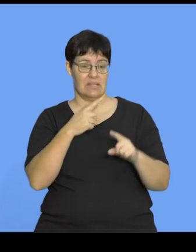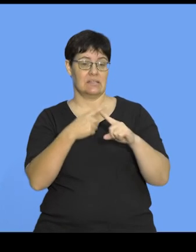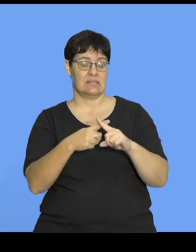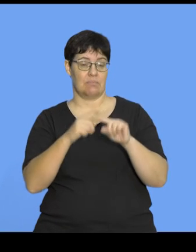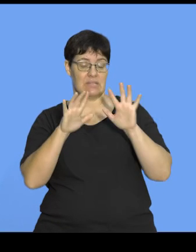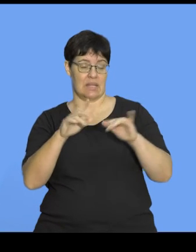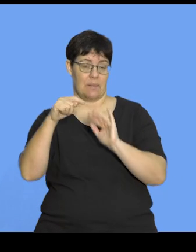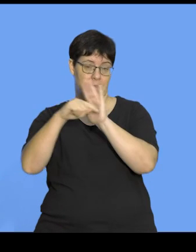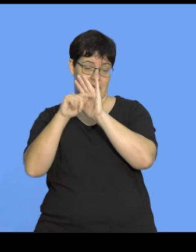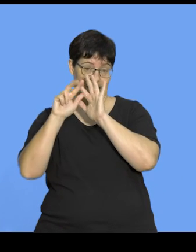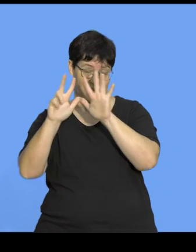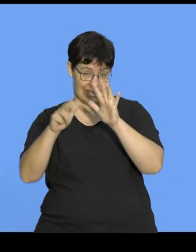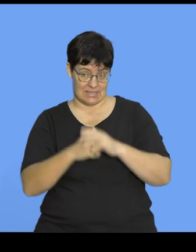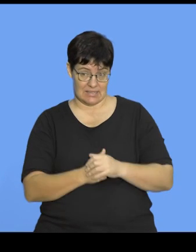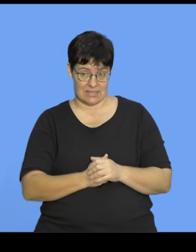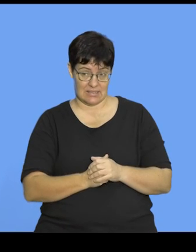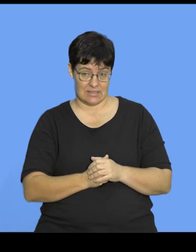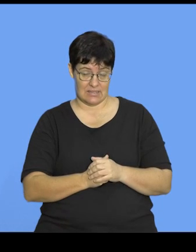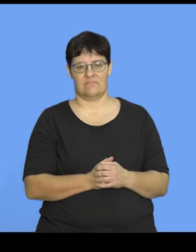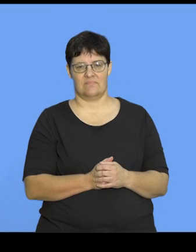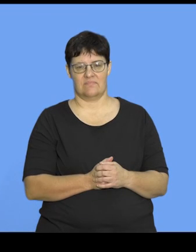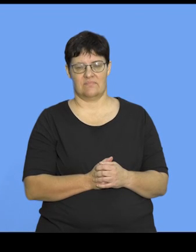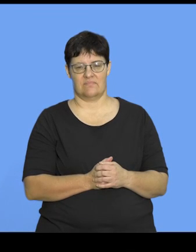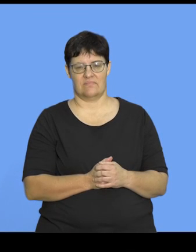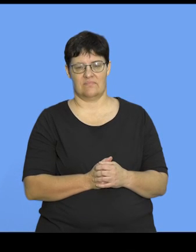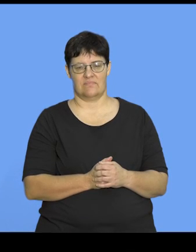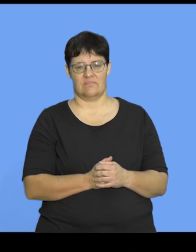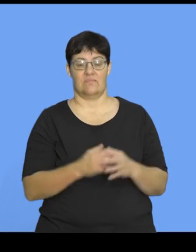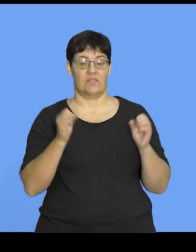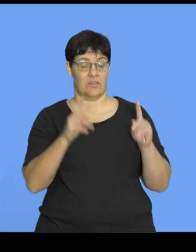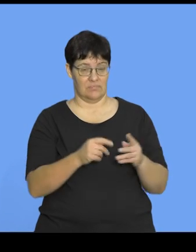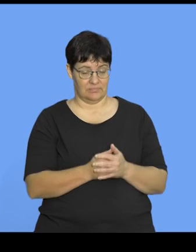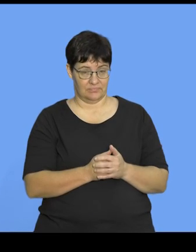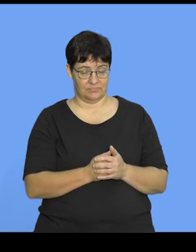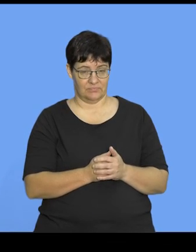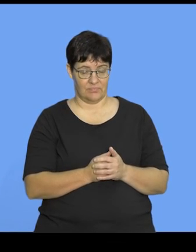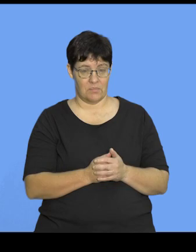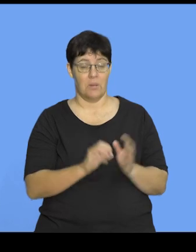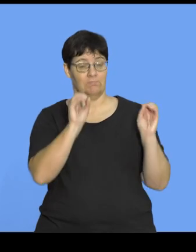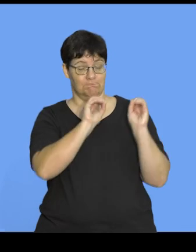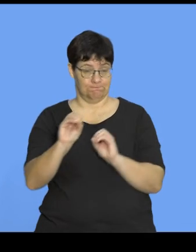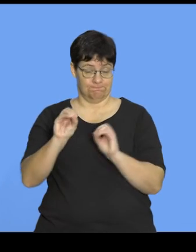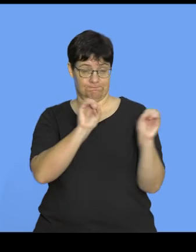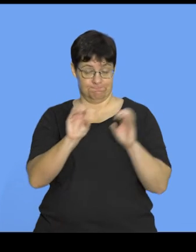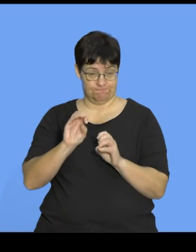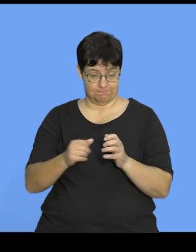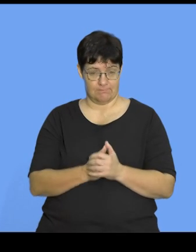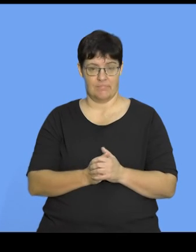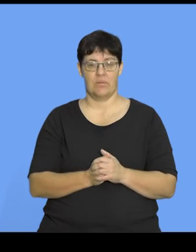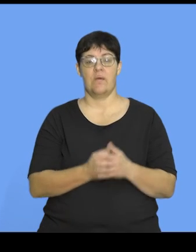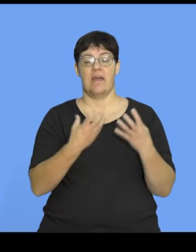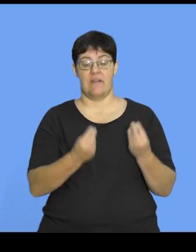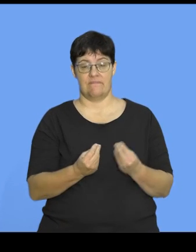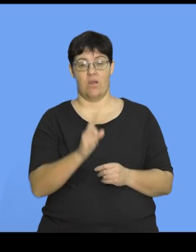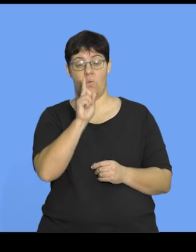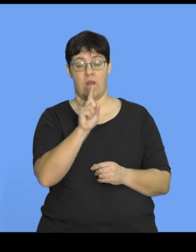6,67 times 10 to the minus 8. All right, so now let's put this in the calculator. So we've got